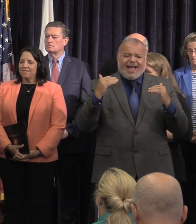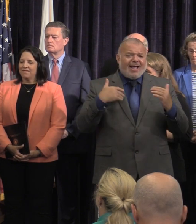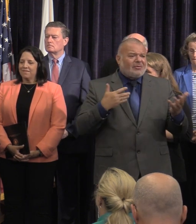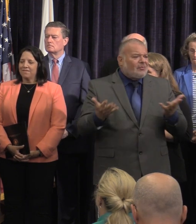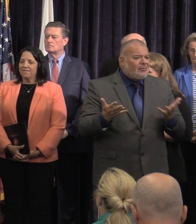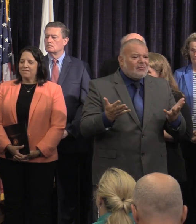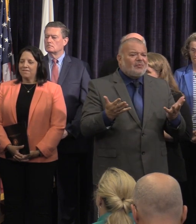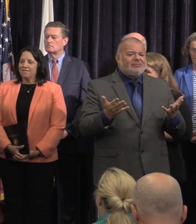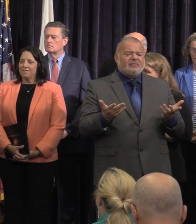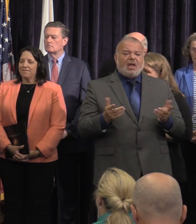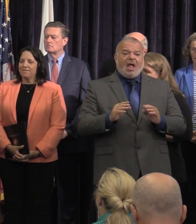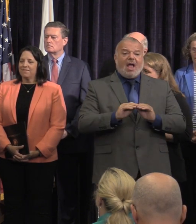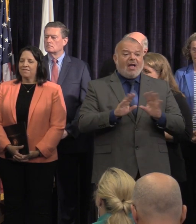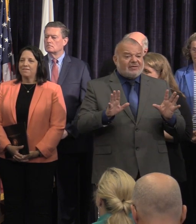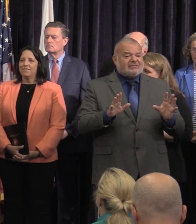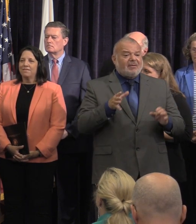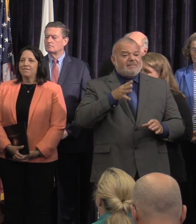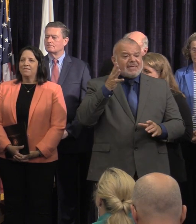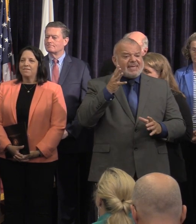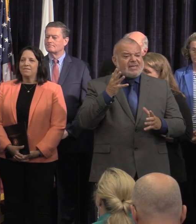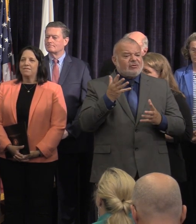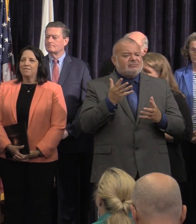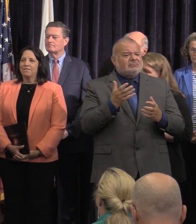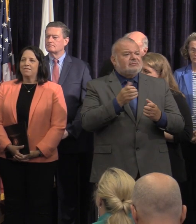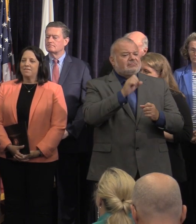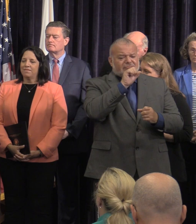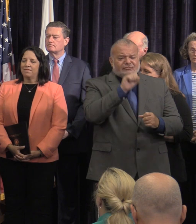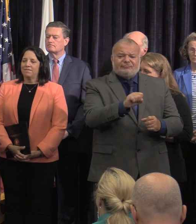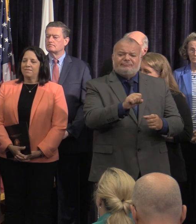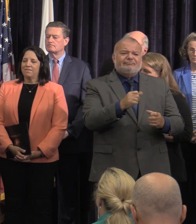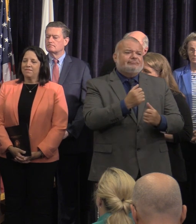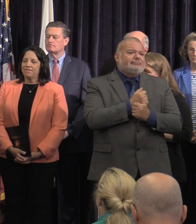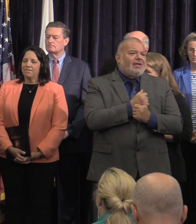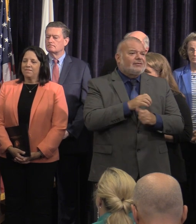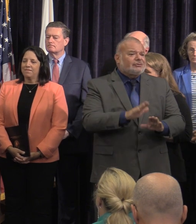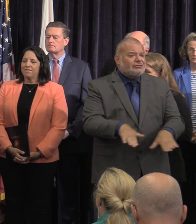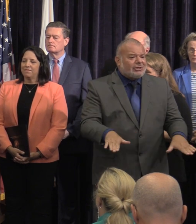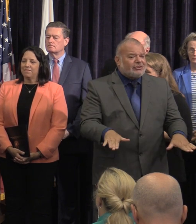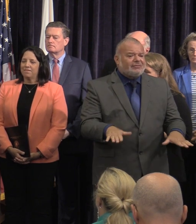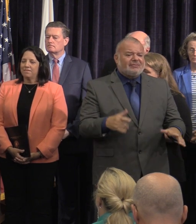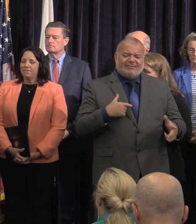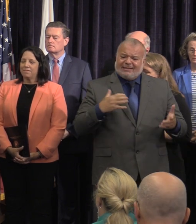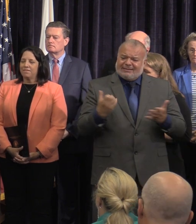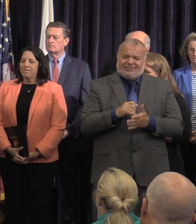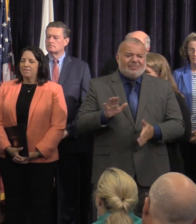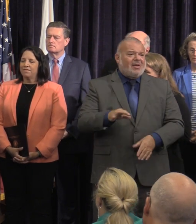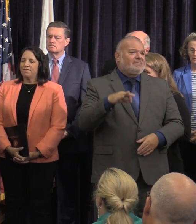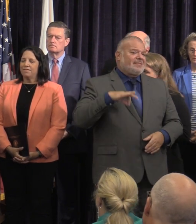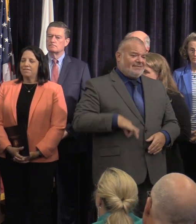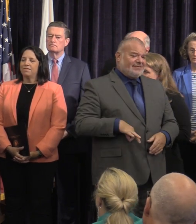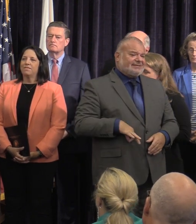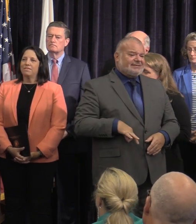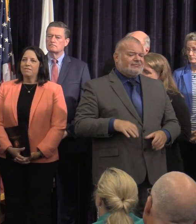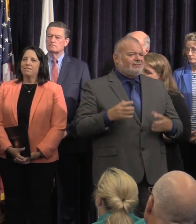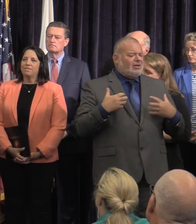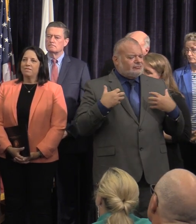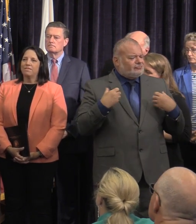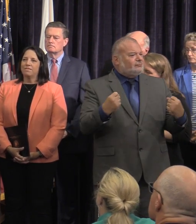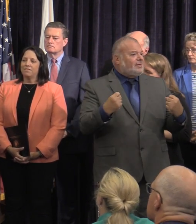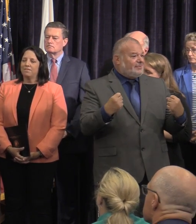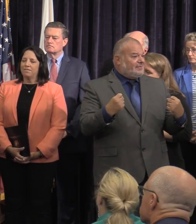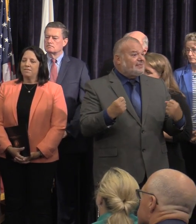well-being. We thrived off of their resilience and strength." These communities and many others